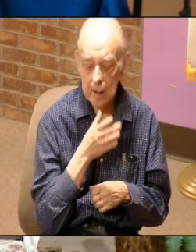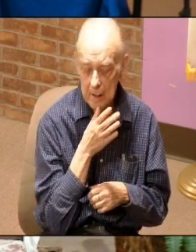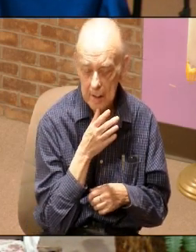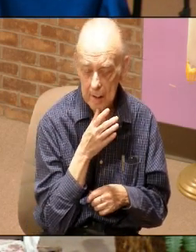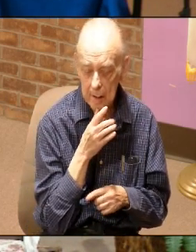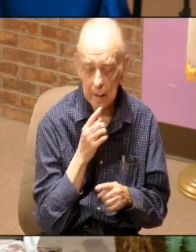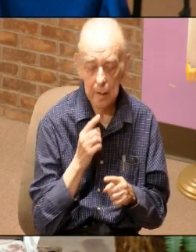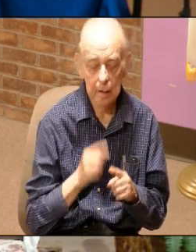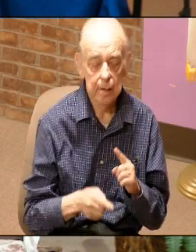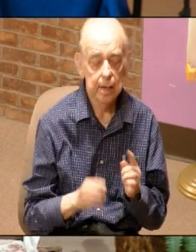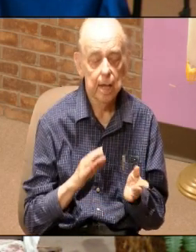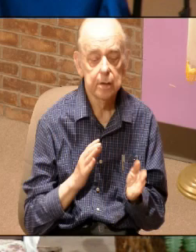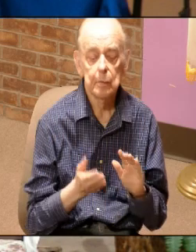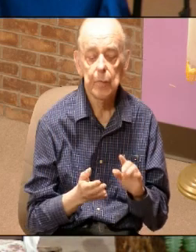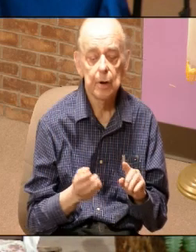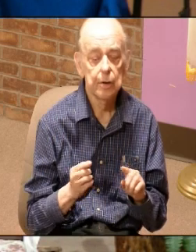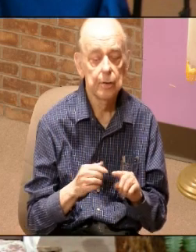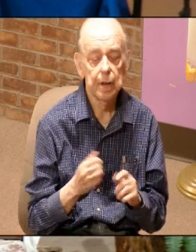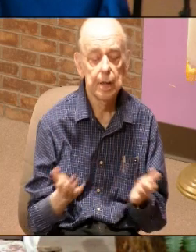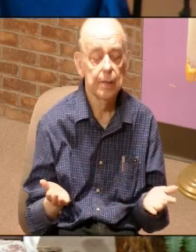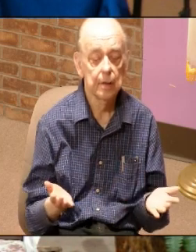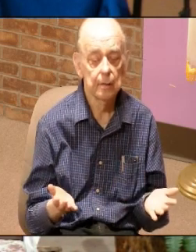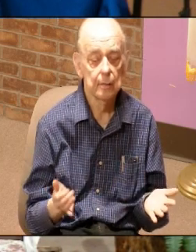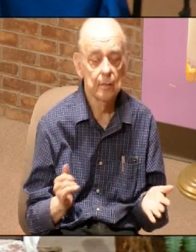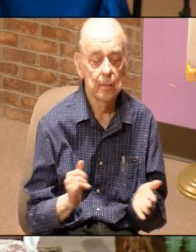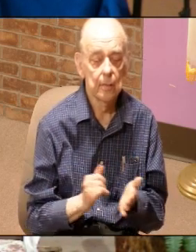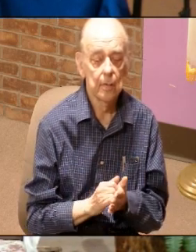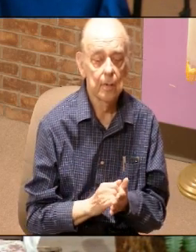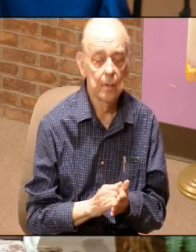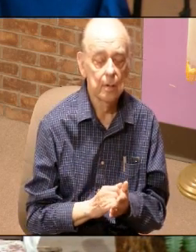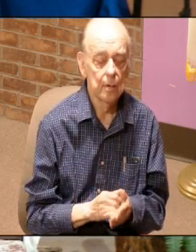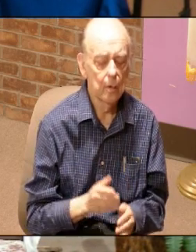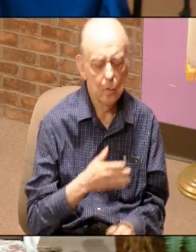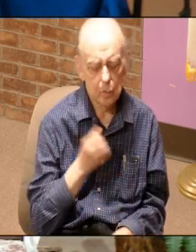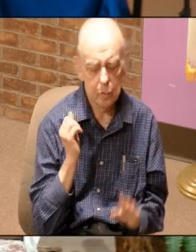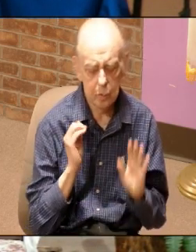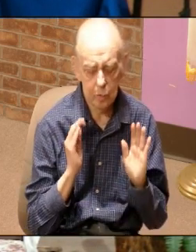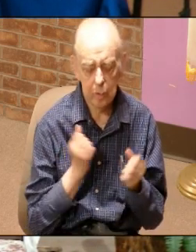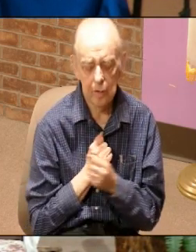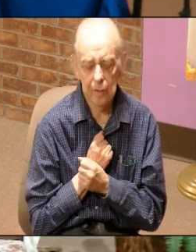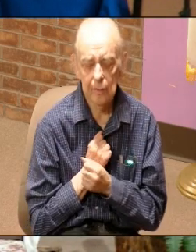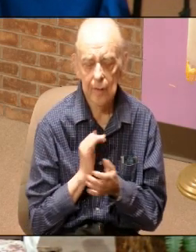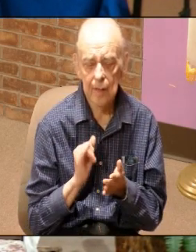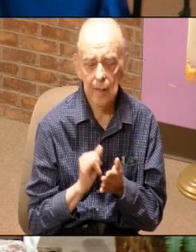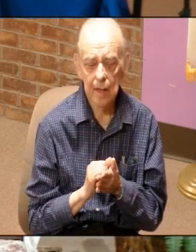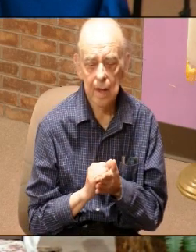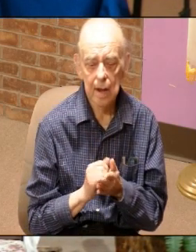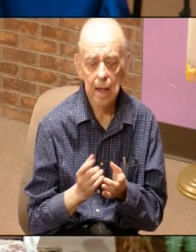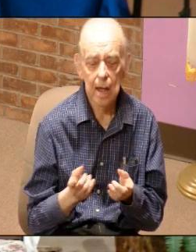can't not be compared to, that that's the greatest love that there ever is.